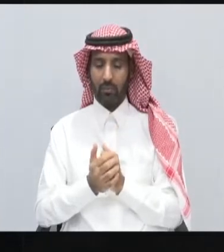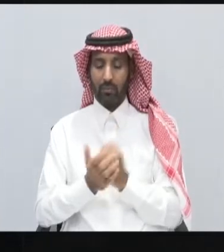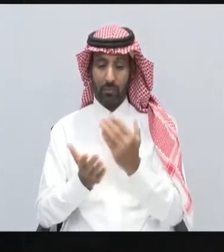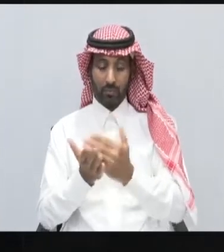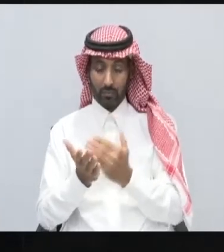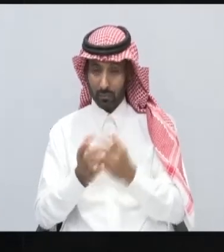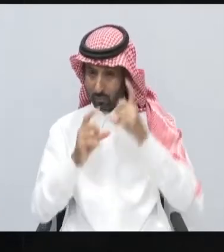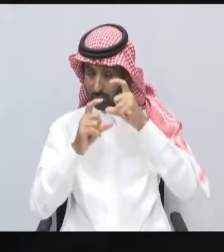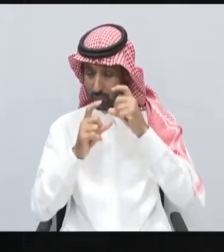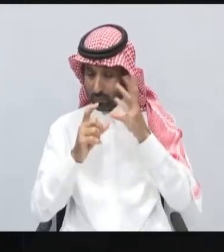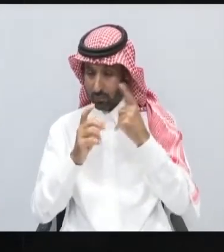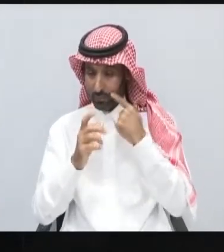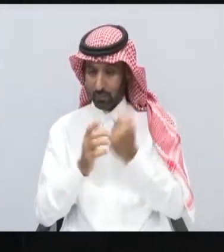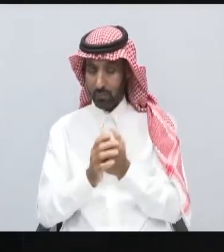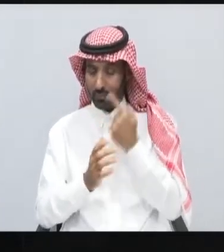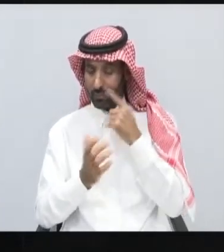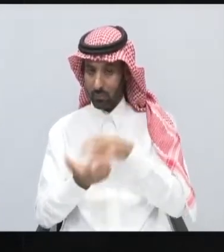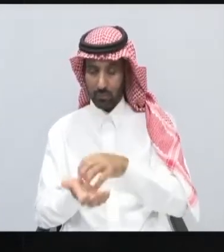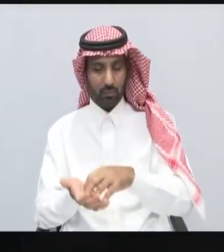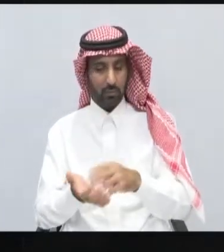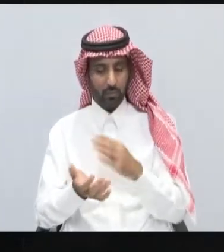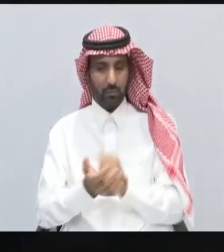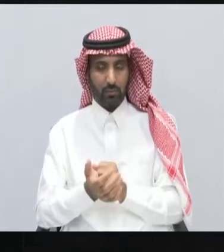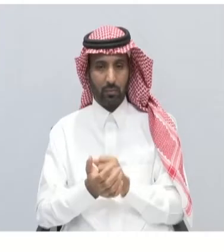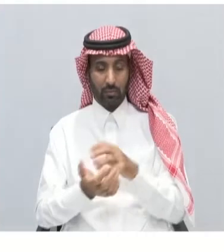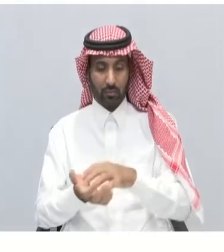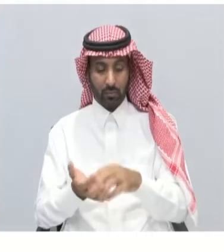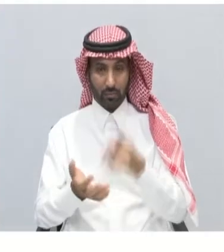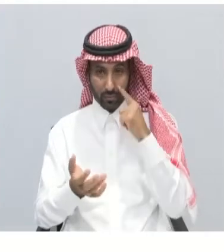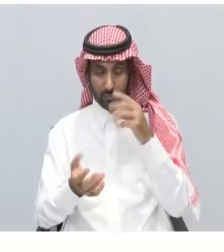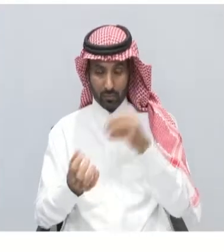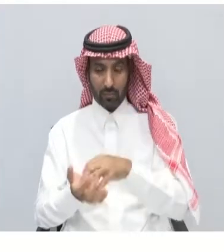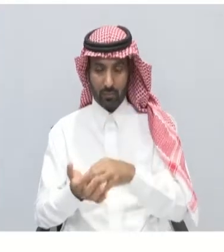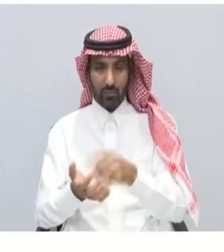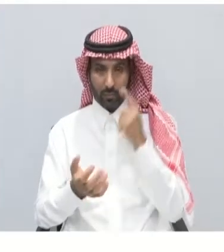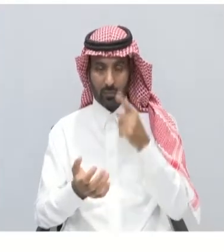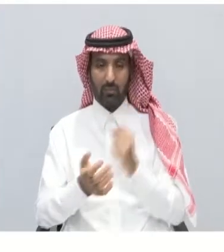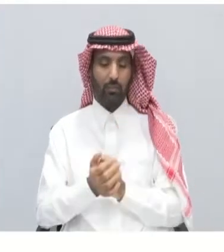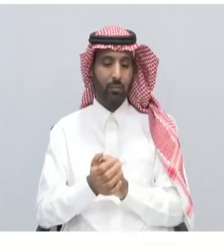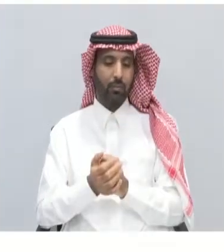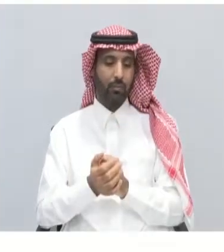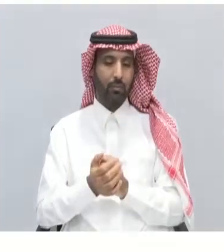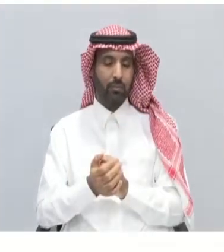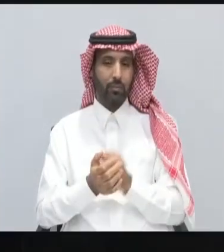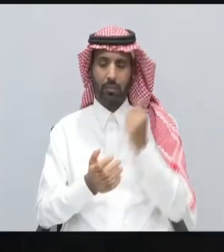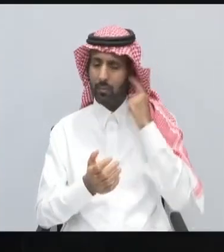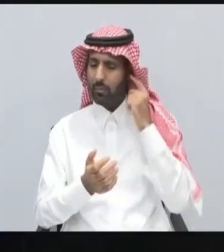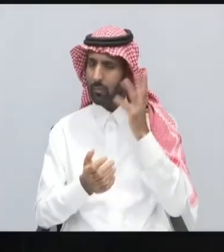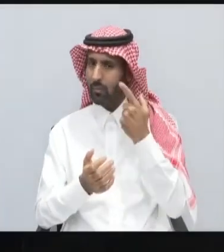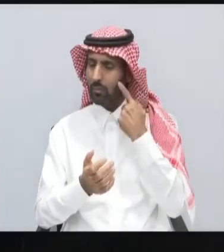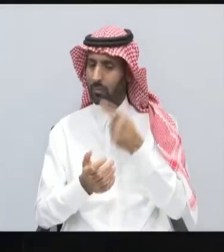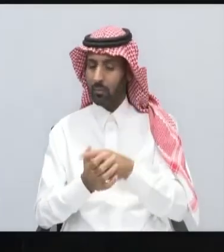a picture of a place. When you have something here and you have this here, where do